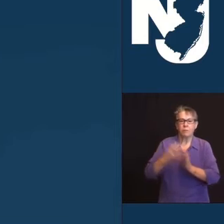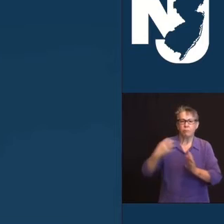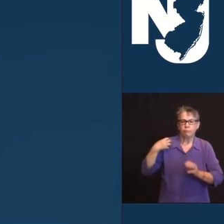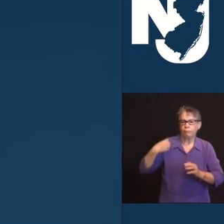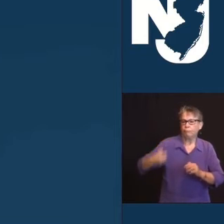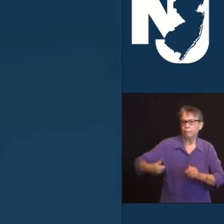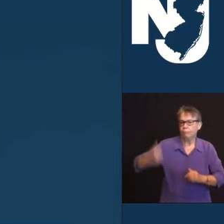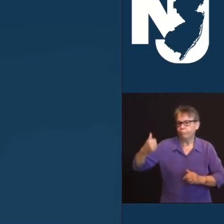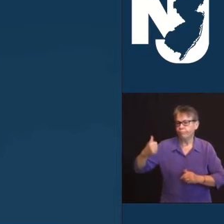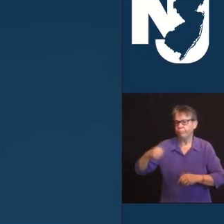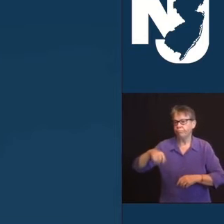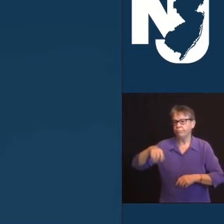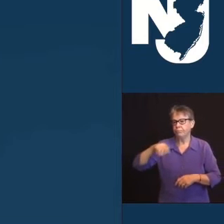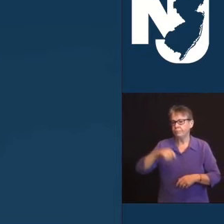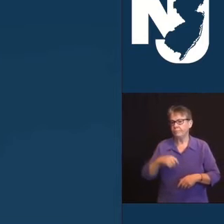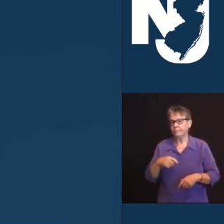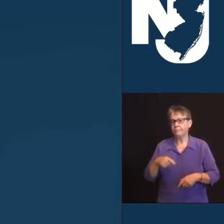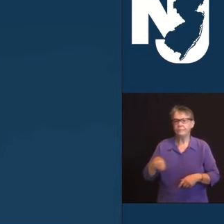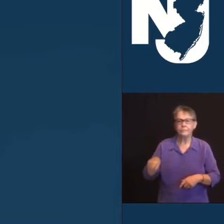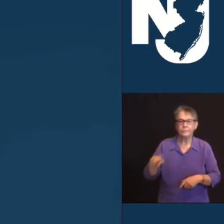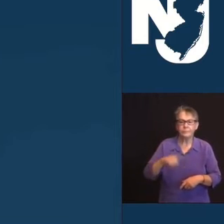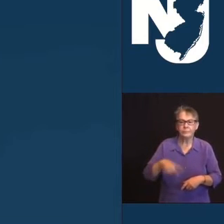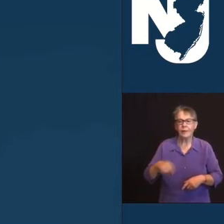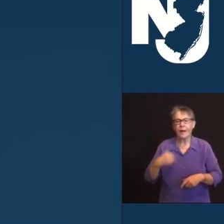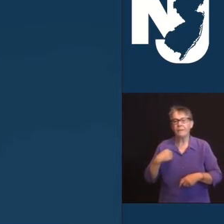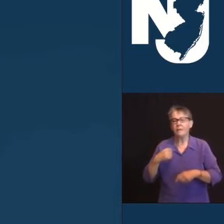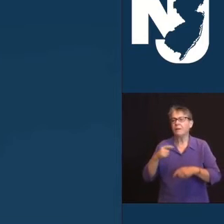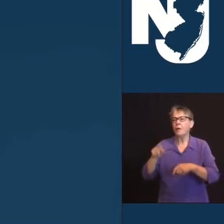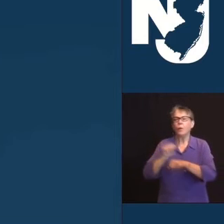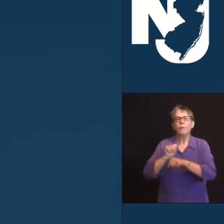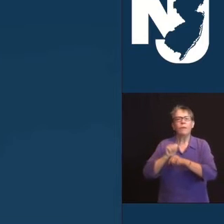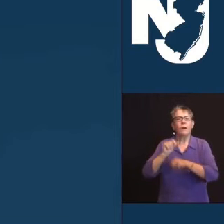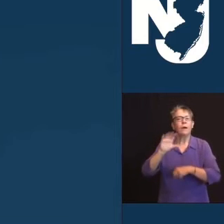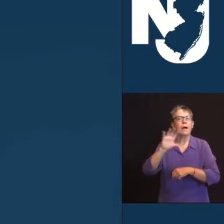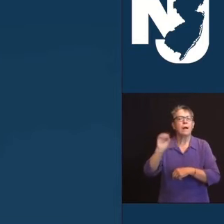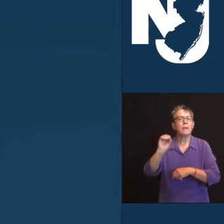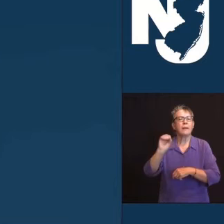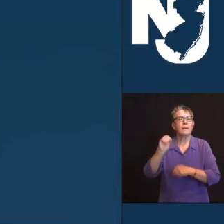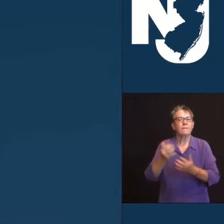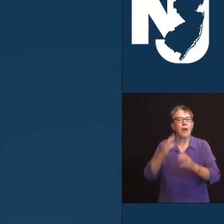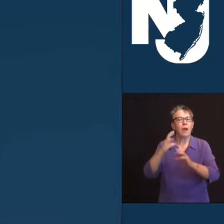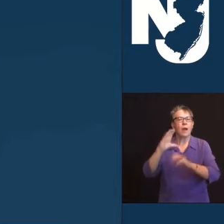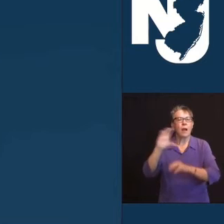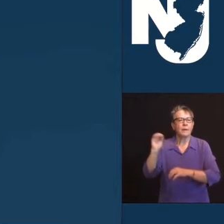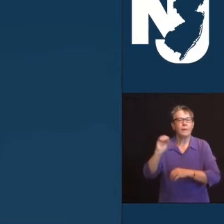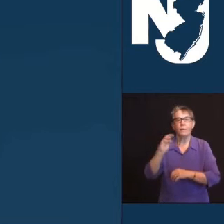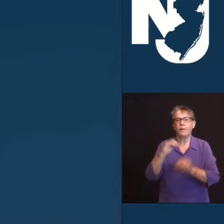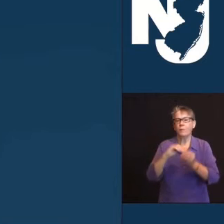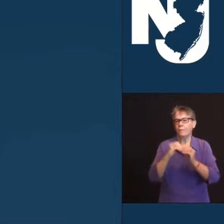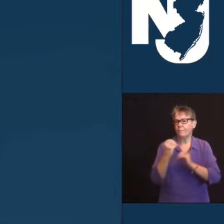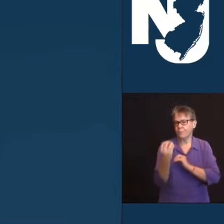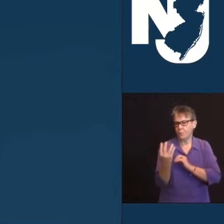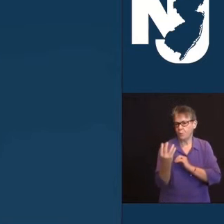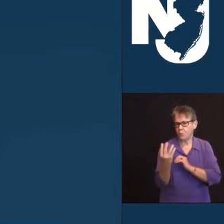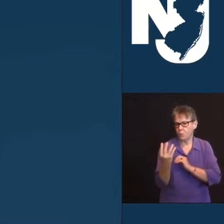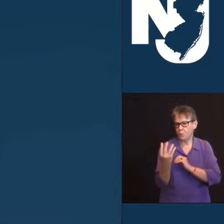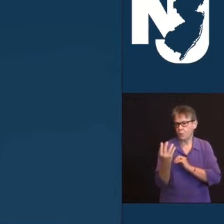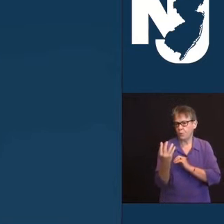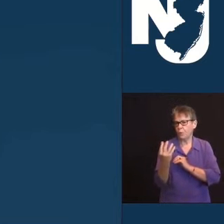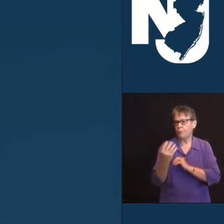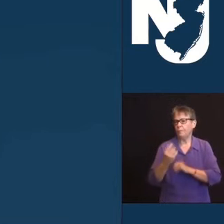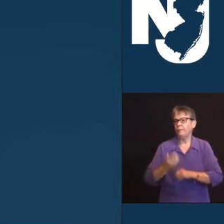fall of 1966. That was the start of a volunteer career that would see him serve in numerous capacities with the company